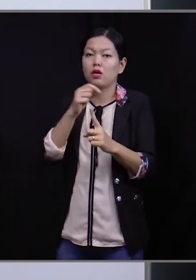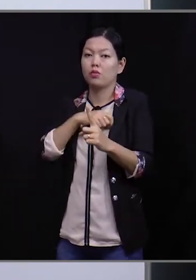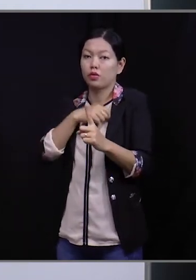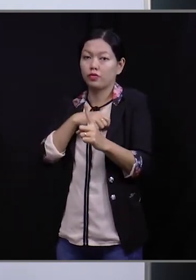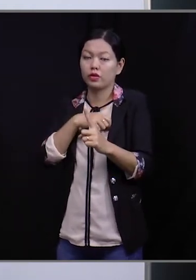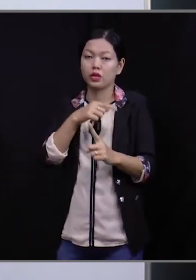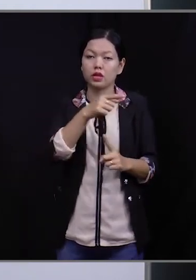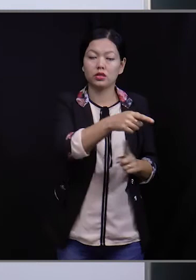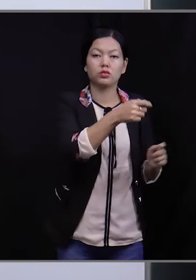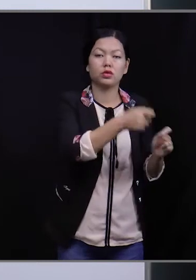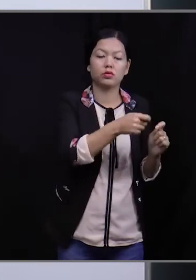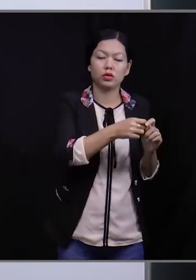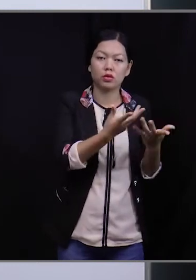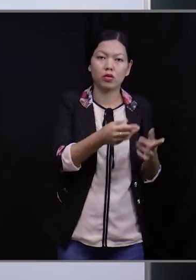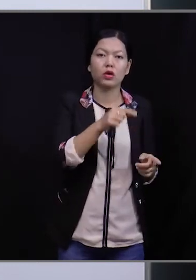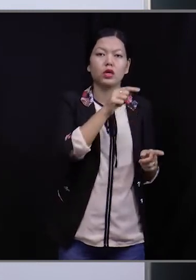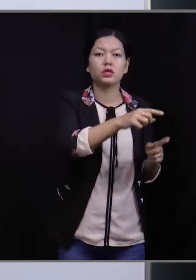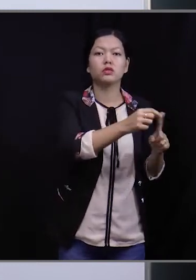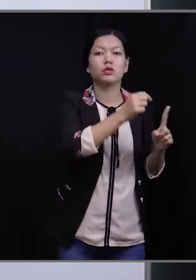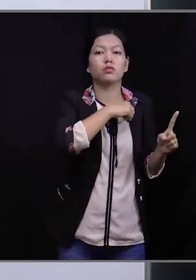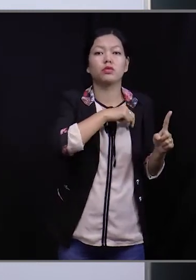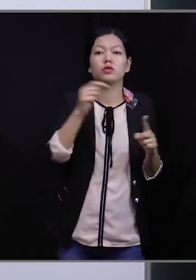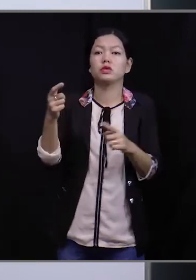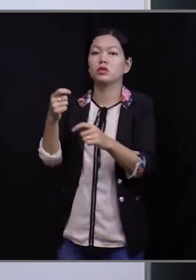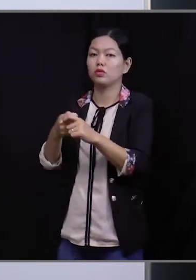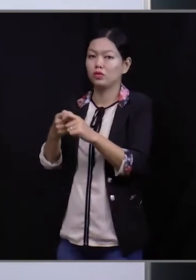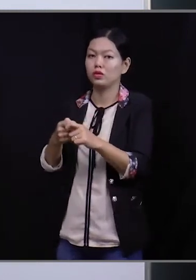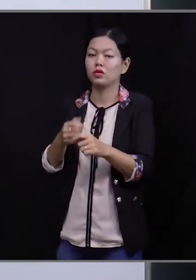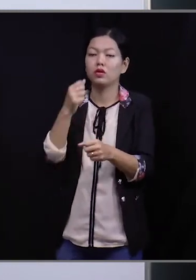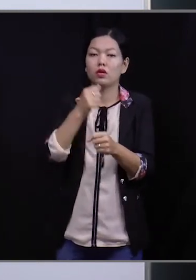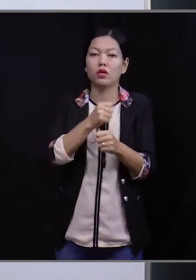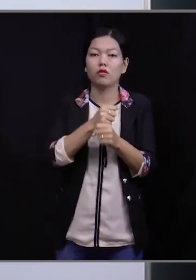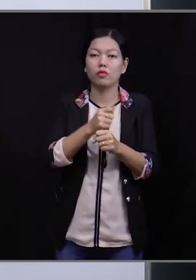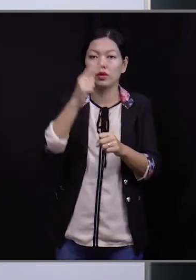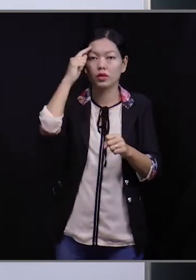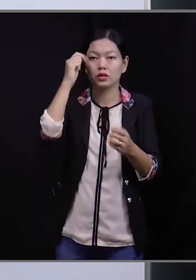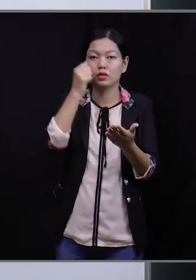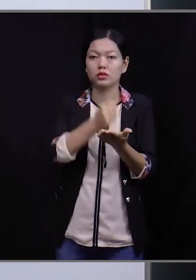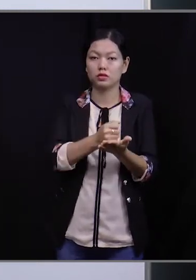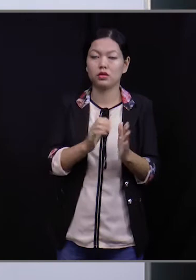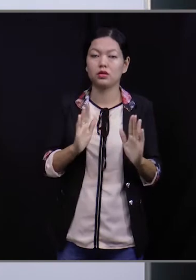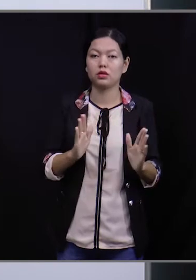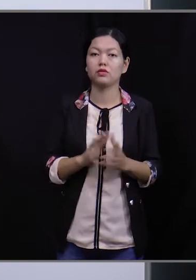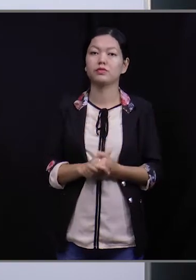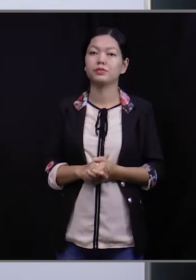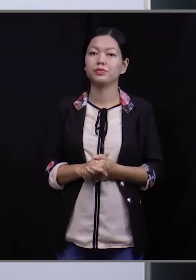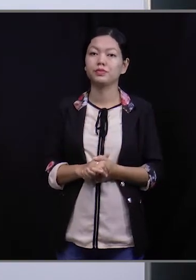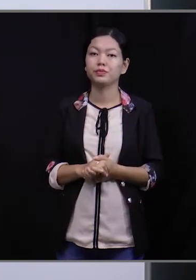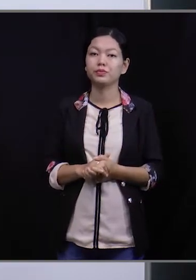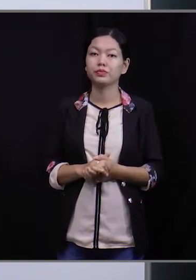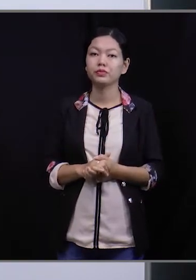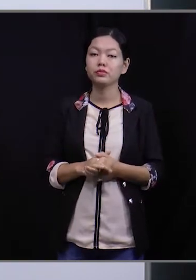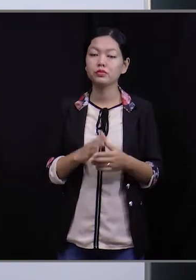get. So it is the government who decides here. We will explain everything later. But before that, when I was explaining or when I